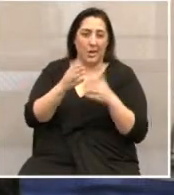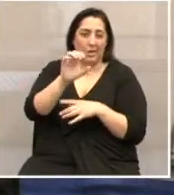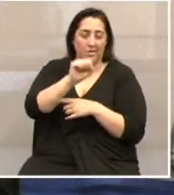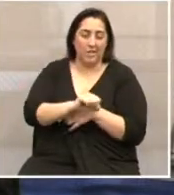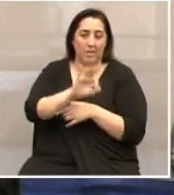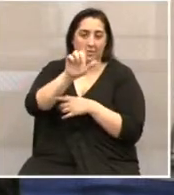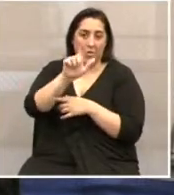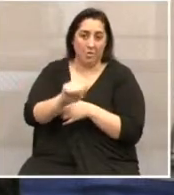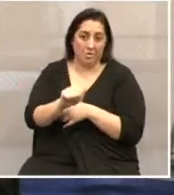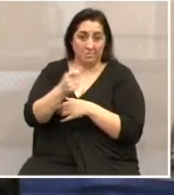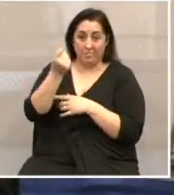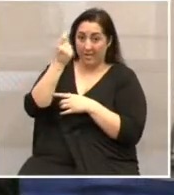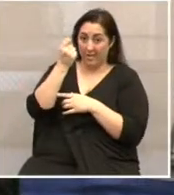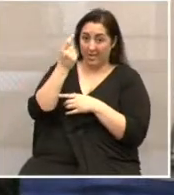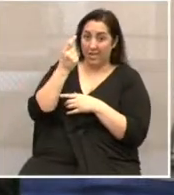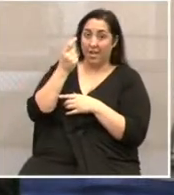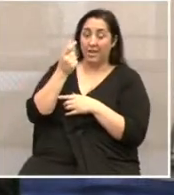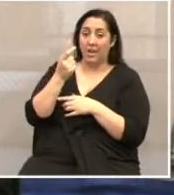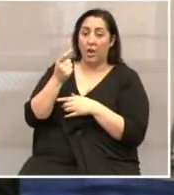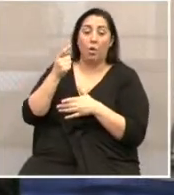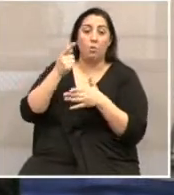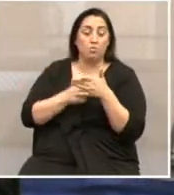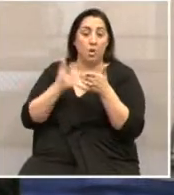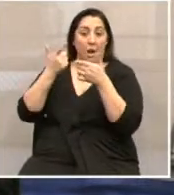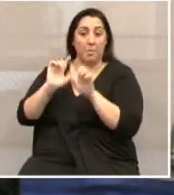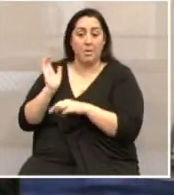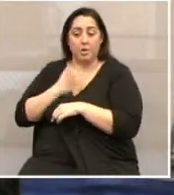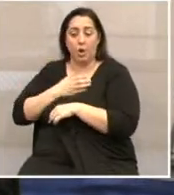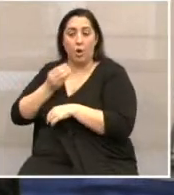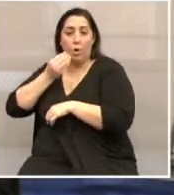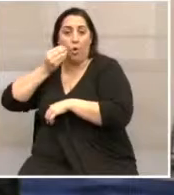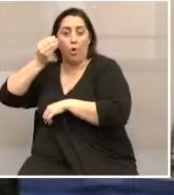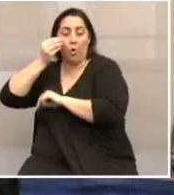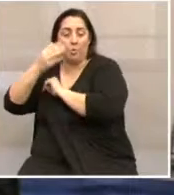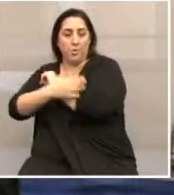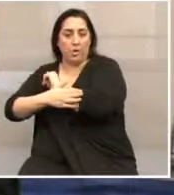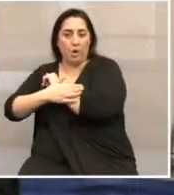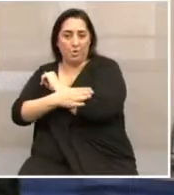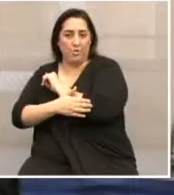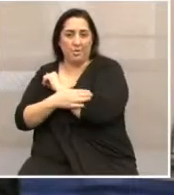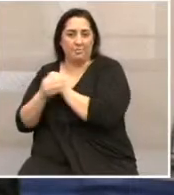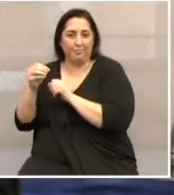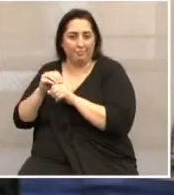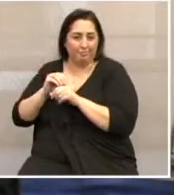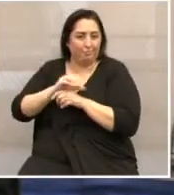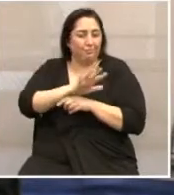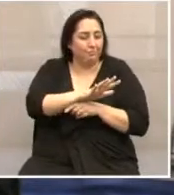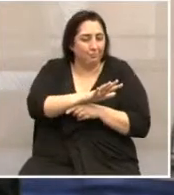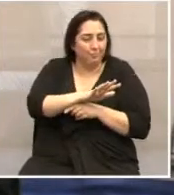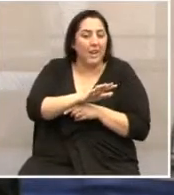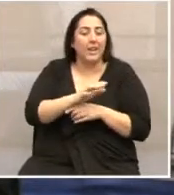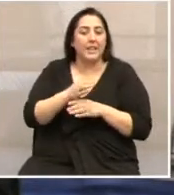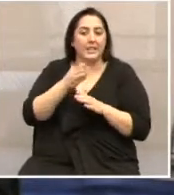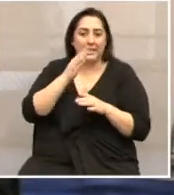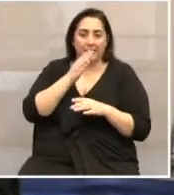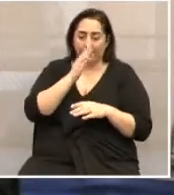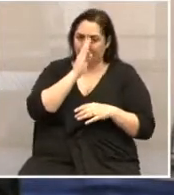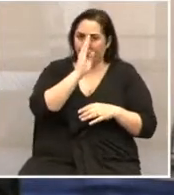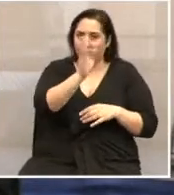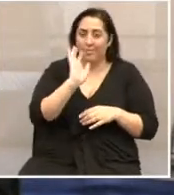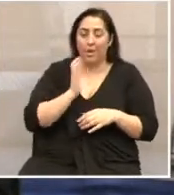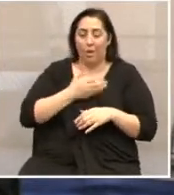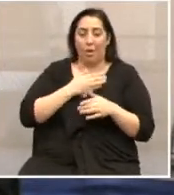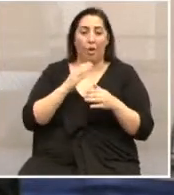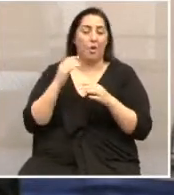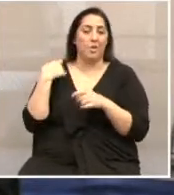politics is, or what happens in home countries, the political systems that happen in home countries affects directly our Hispanic